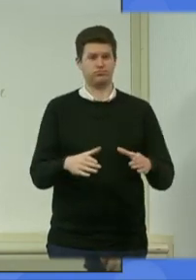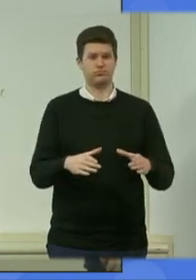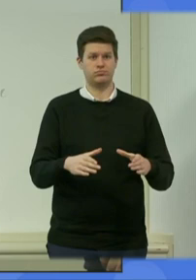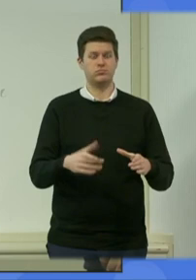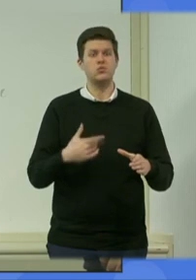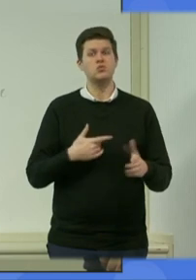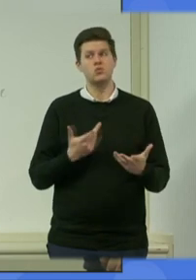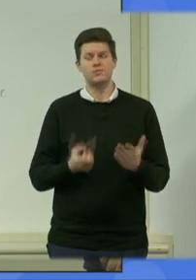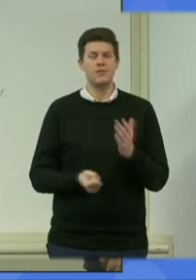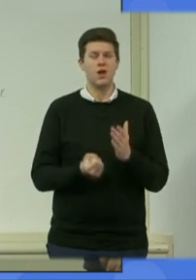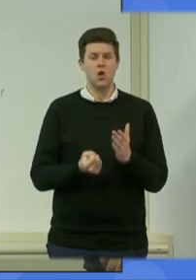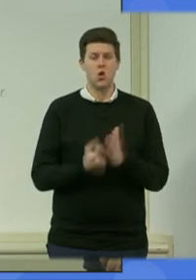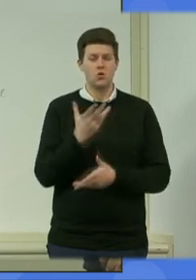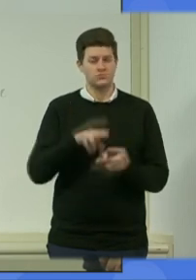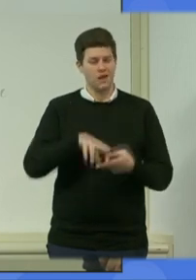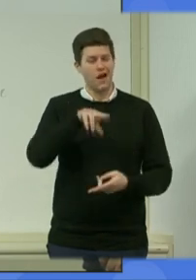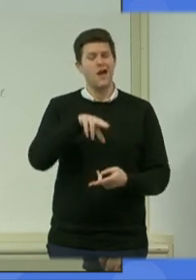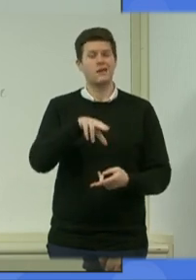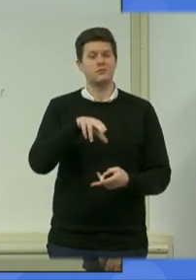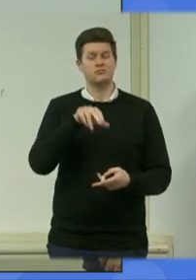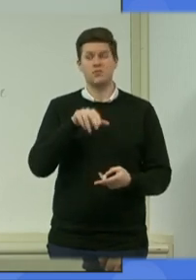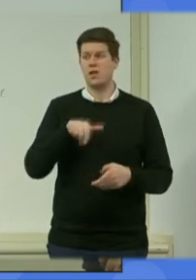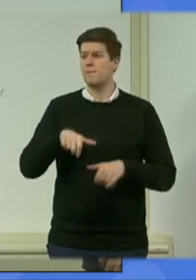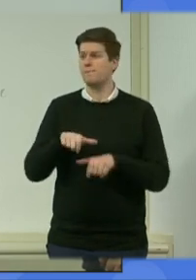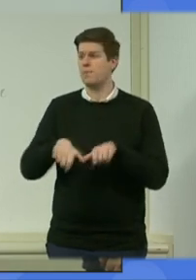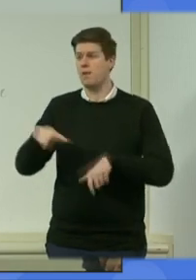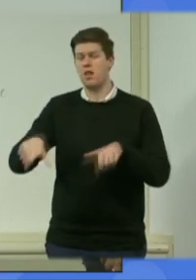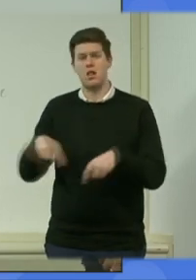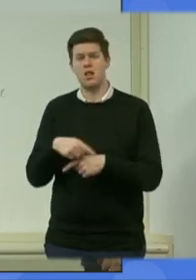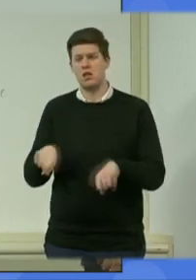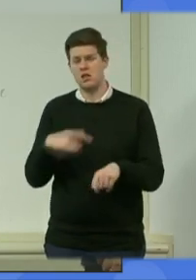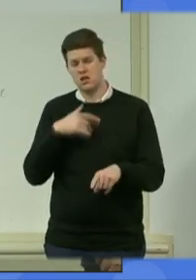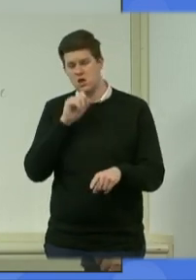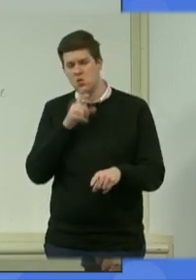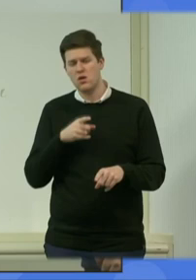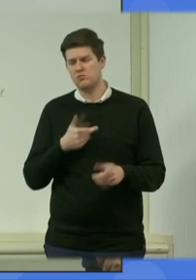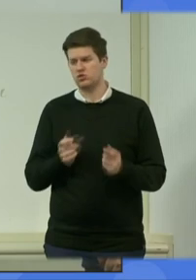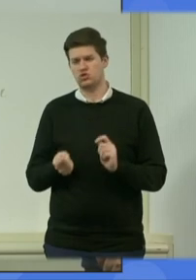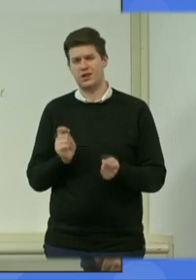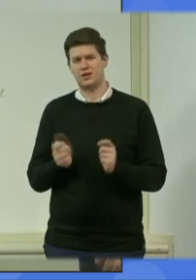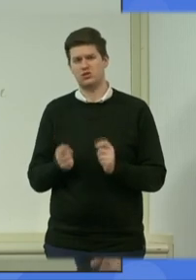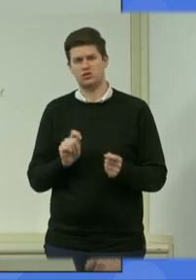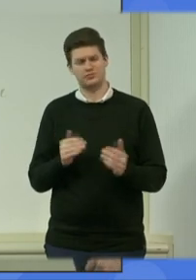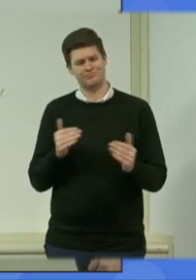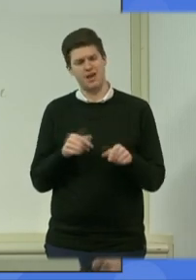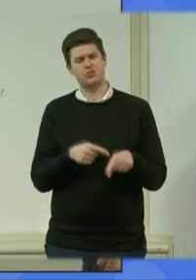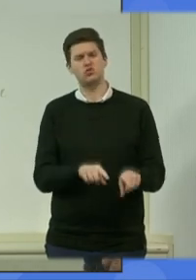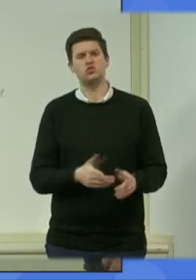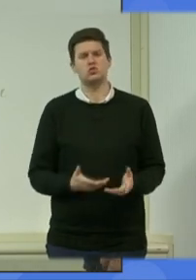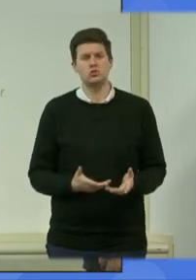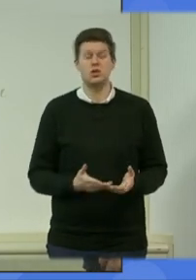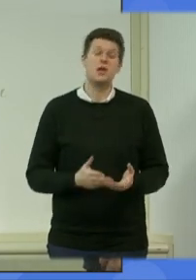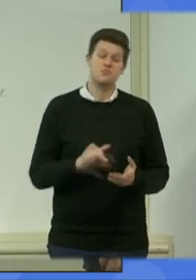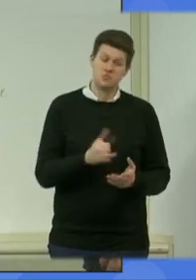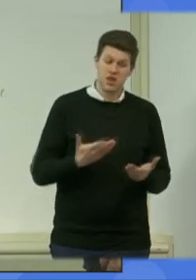different ways. Like we see it in the retail industry at the moment. We see when the costs and businesses go up, the businesses look at it, that might mean that they can't raise wages. It might